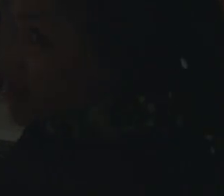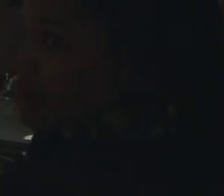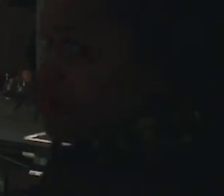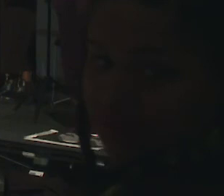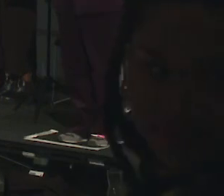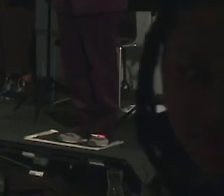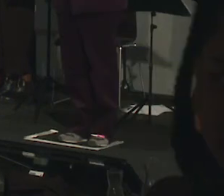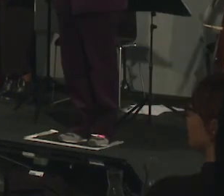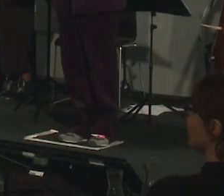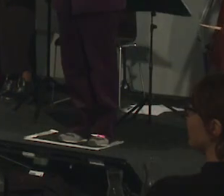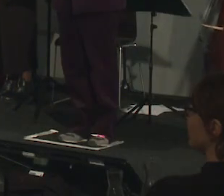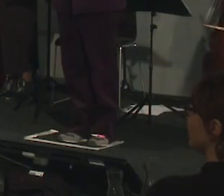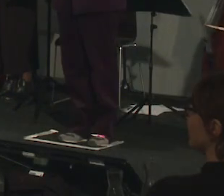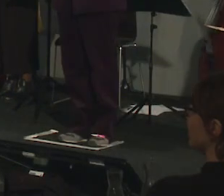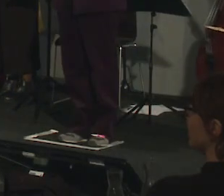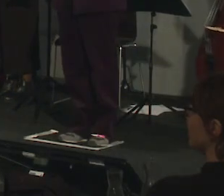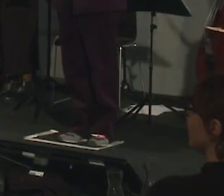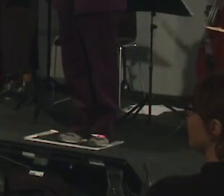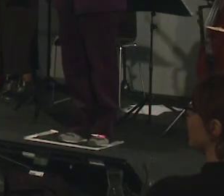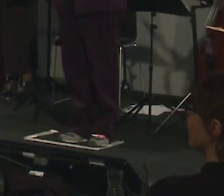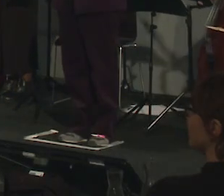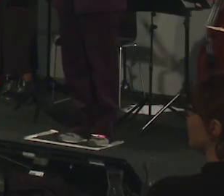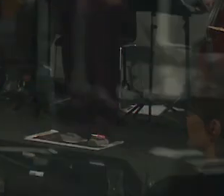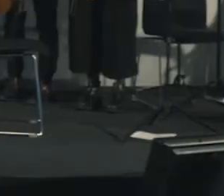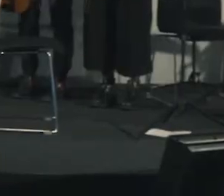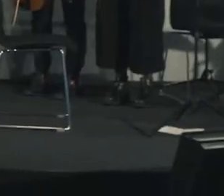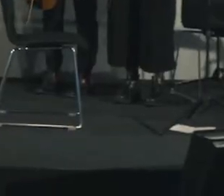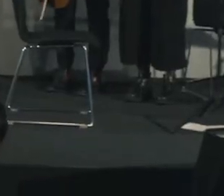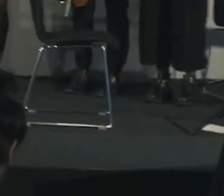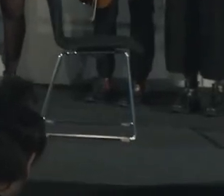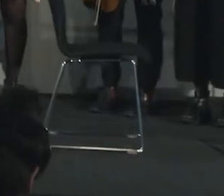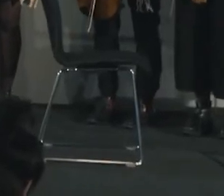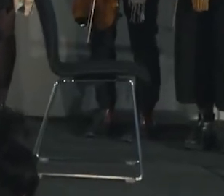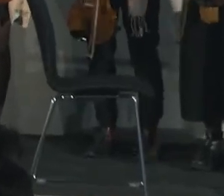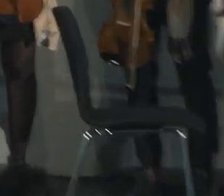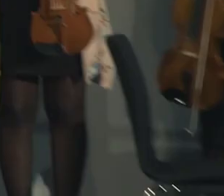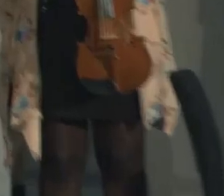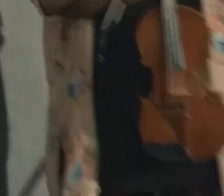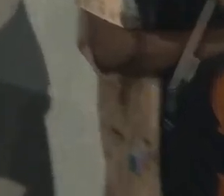You have been so good. Come on stage. Oh, yeah. Ed is coming.